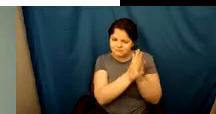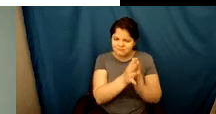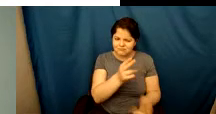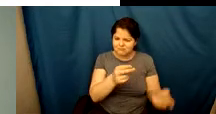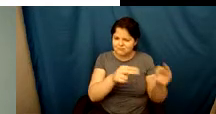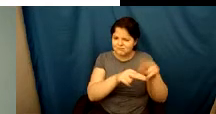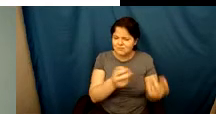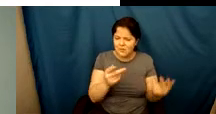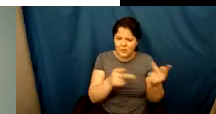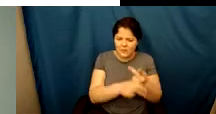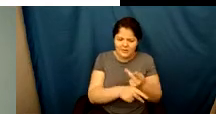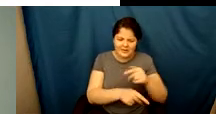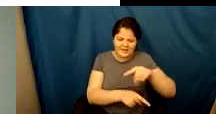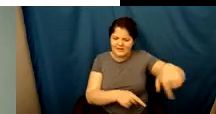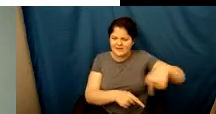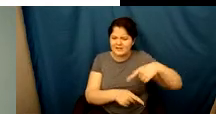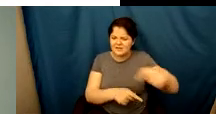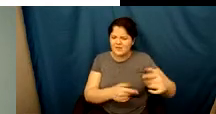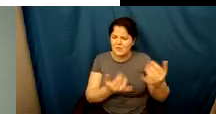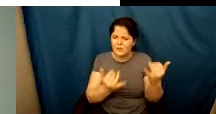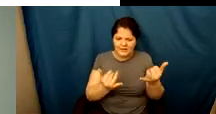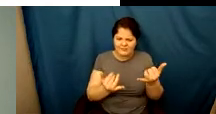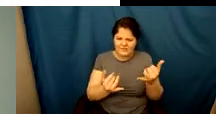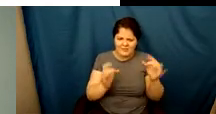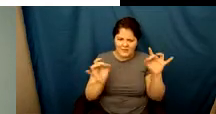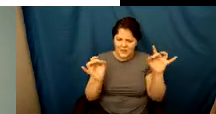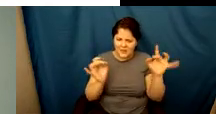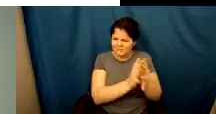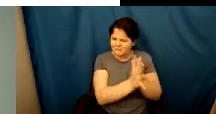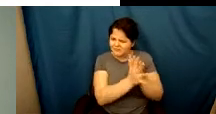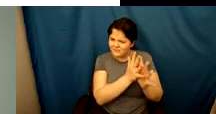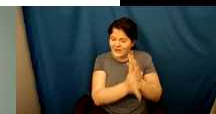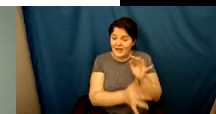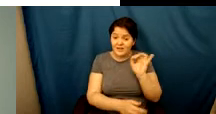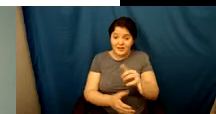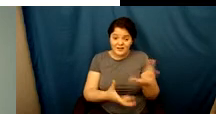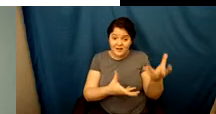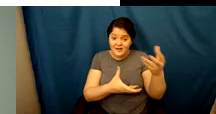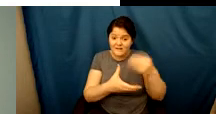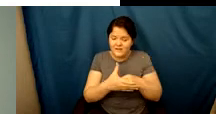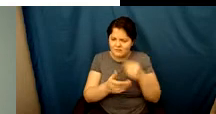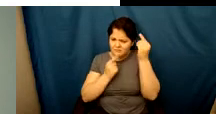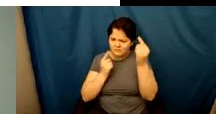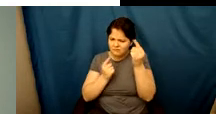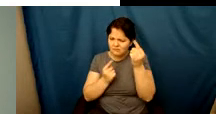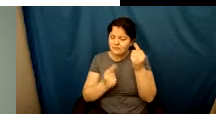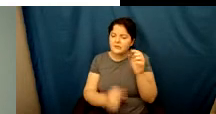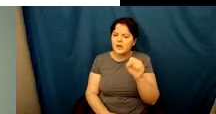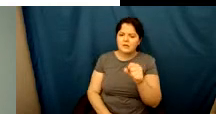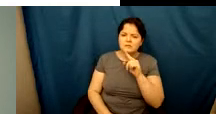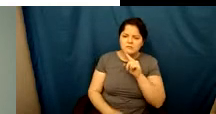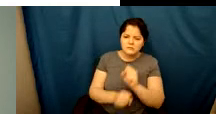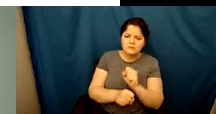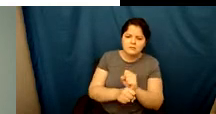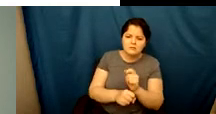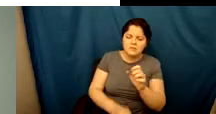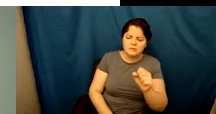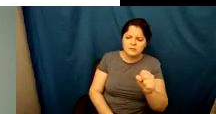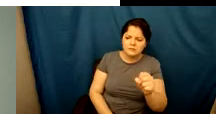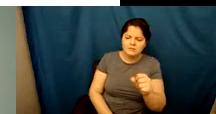is already pretty trafficked. So is that part of the calculations? Yes, definitely. That's definitely something